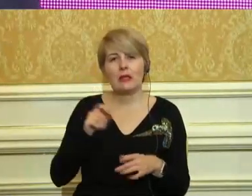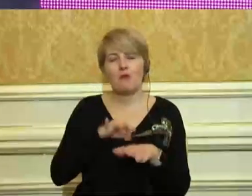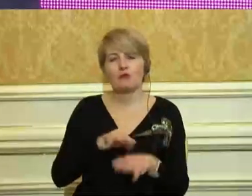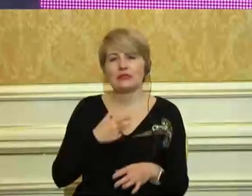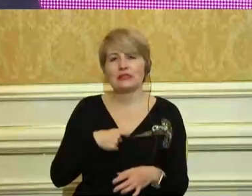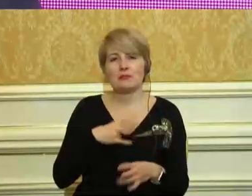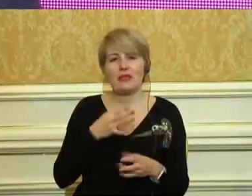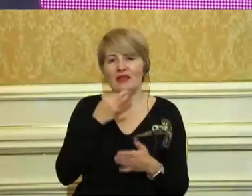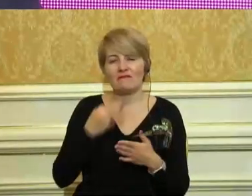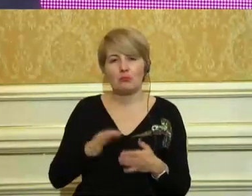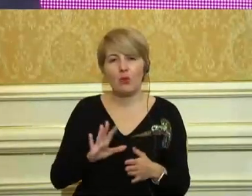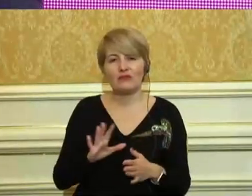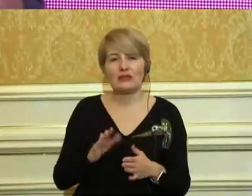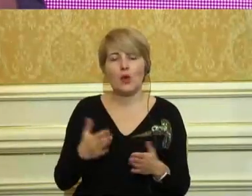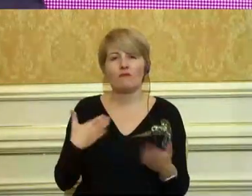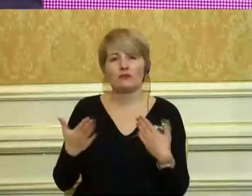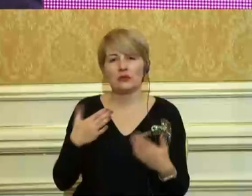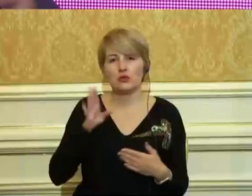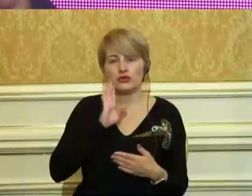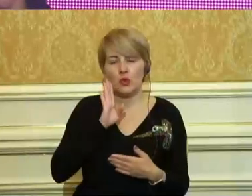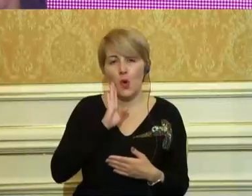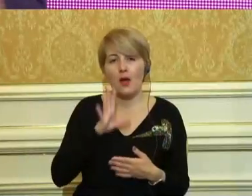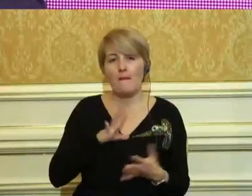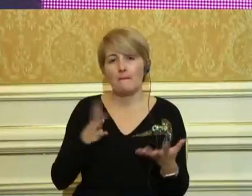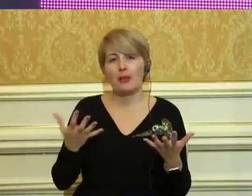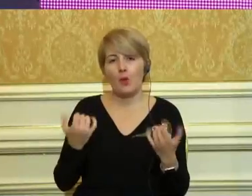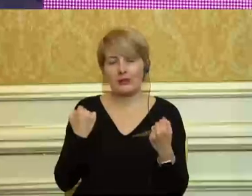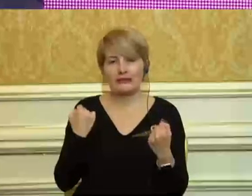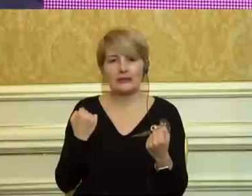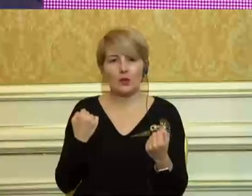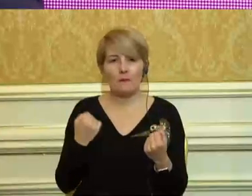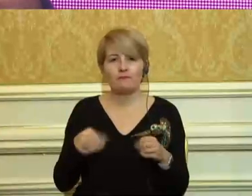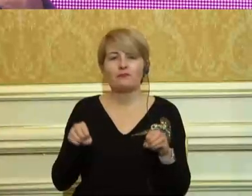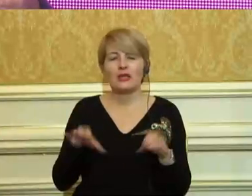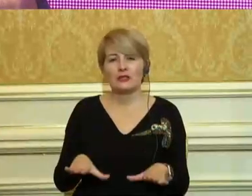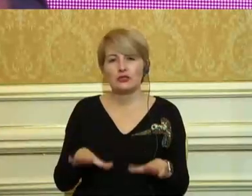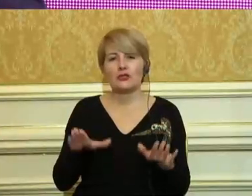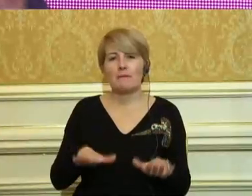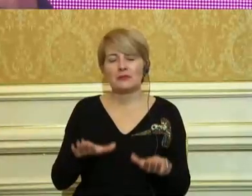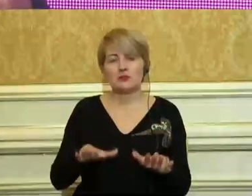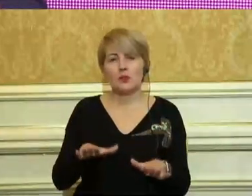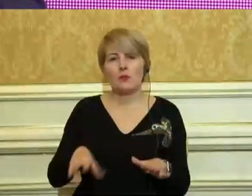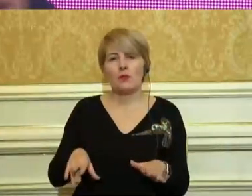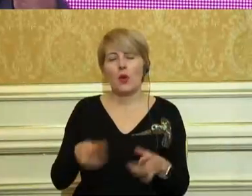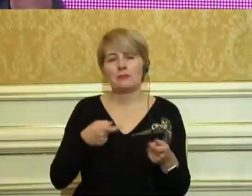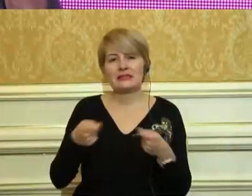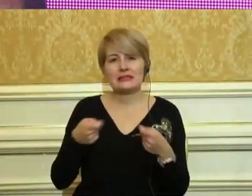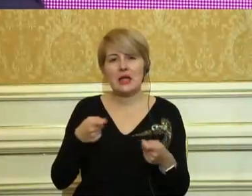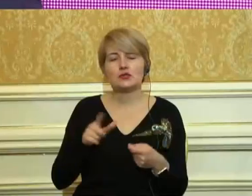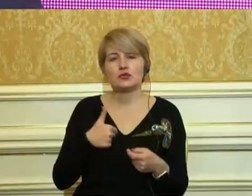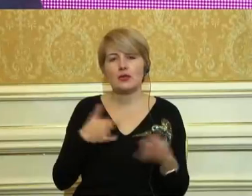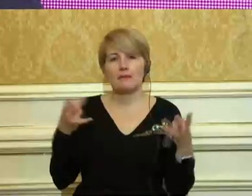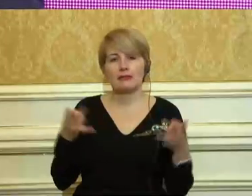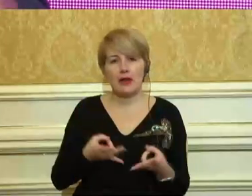towards women. And there was a decision made by our city administration that we needed to let someone go, we needed to fire